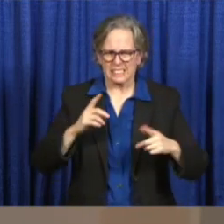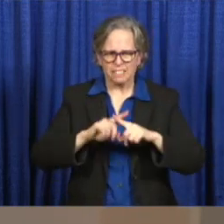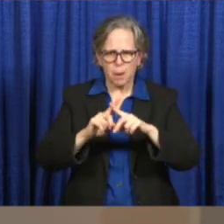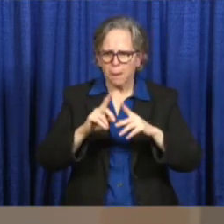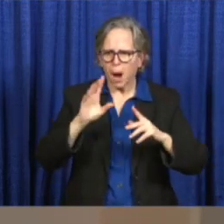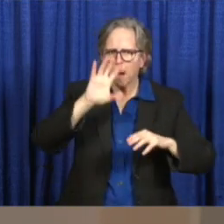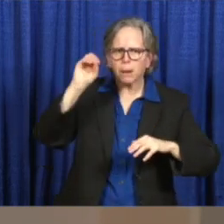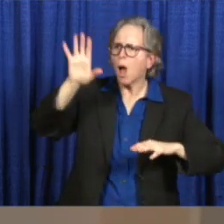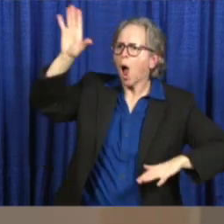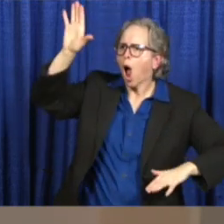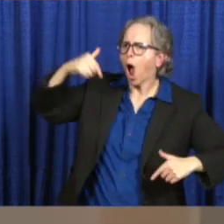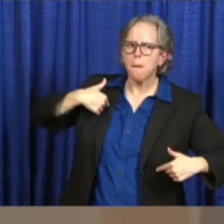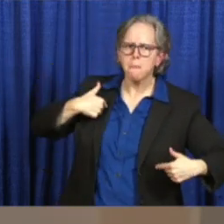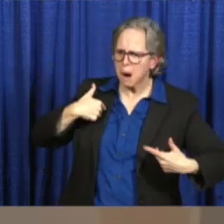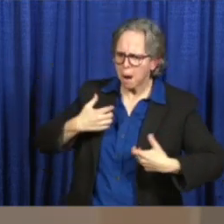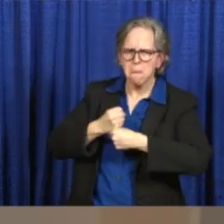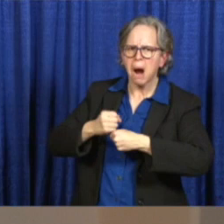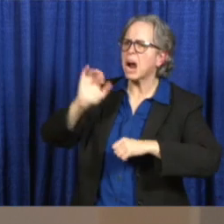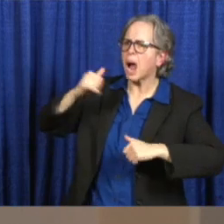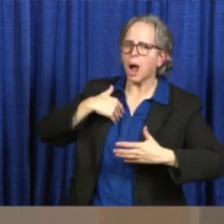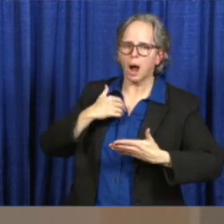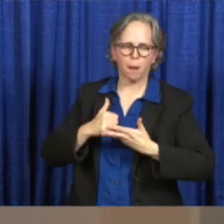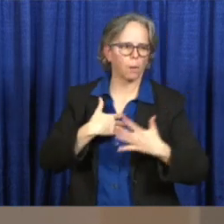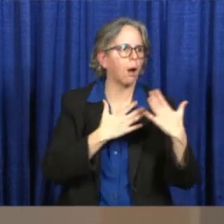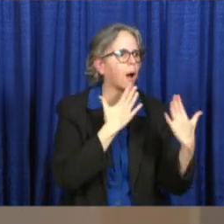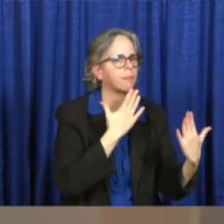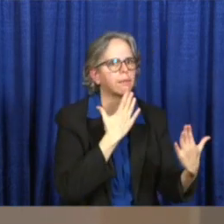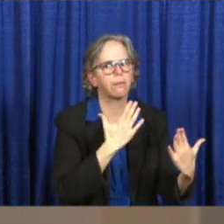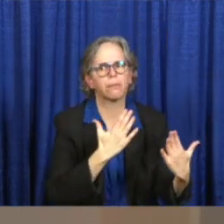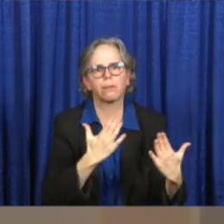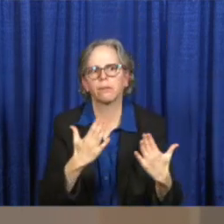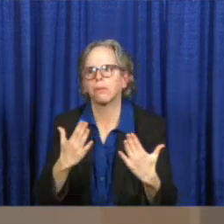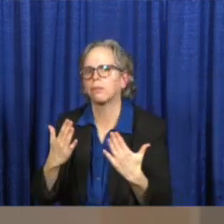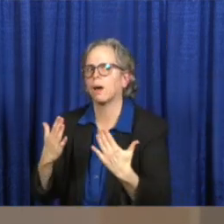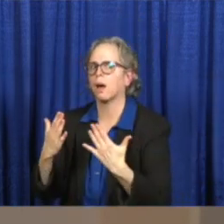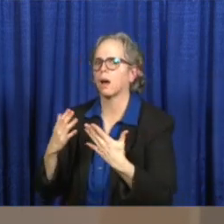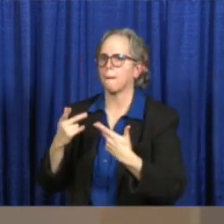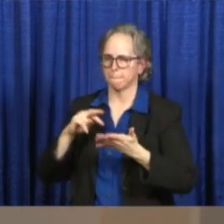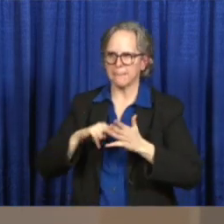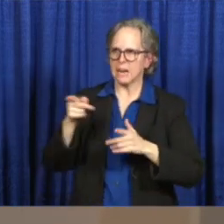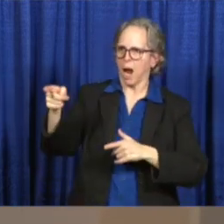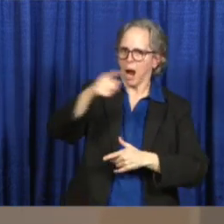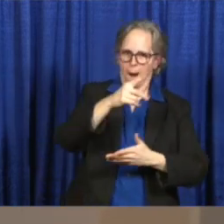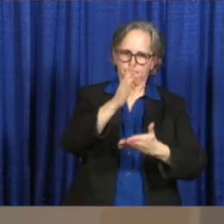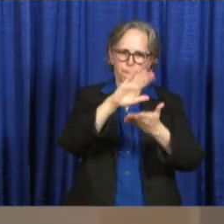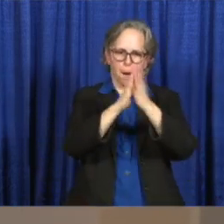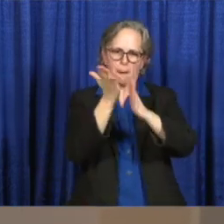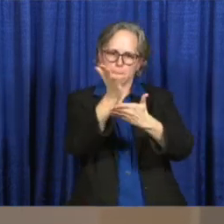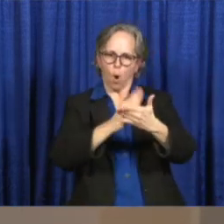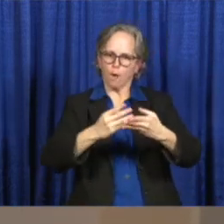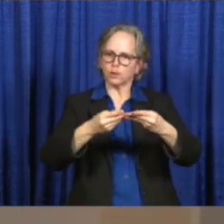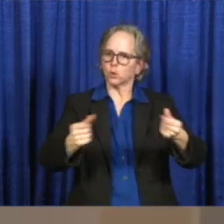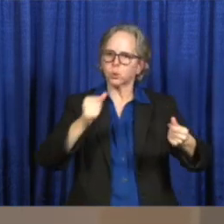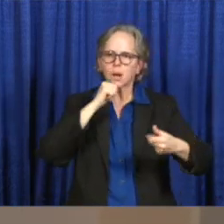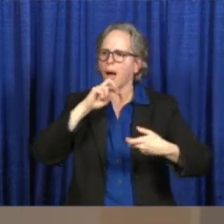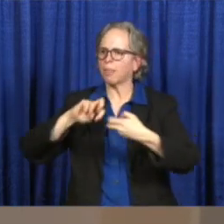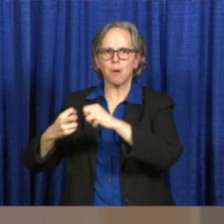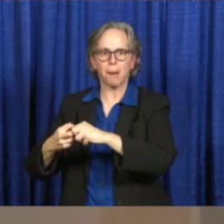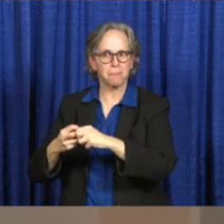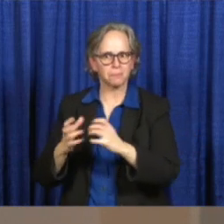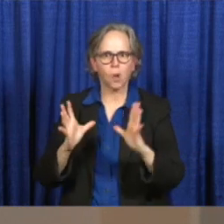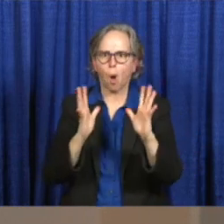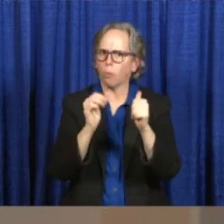we really appreciate you being part of the solution with us in this. Another thing that we emphasize quite